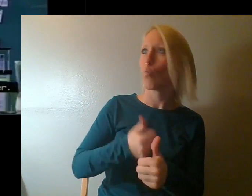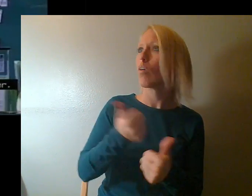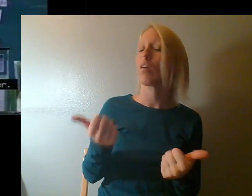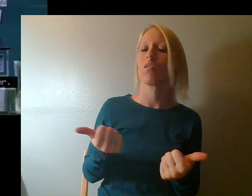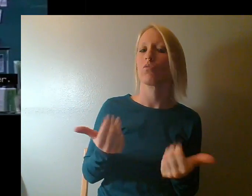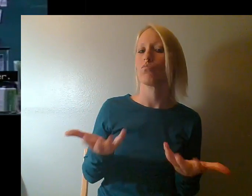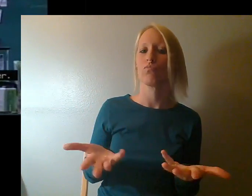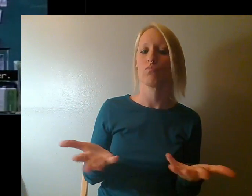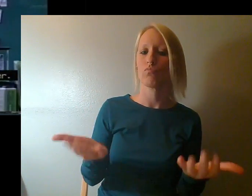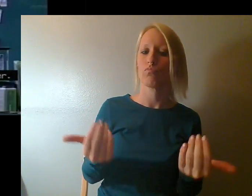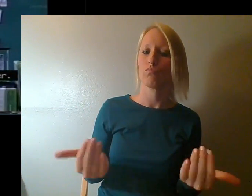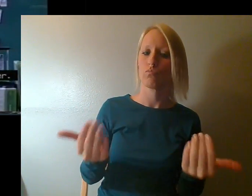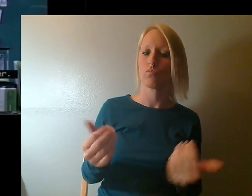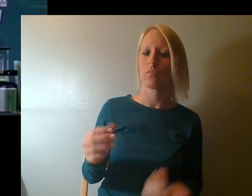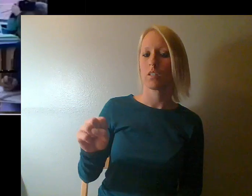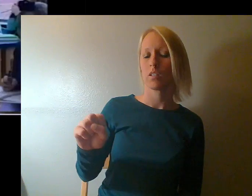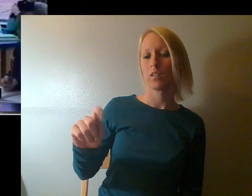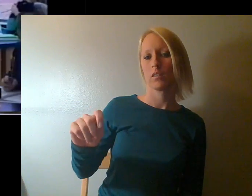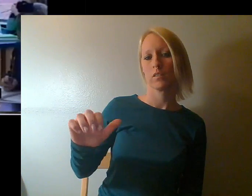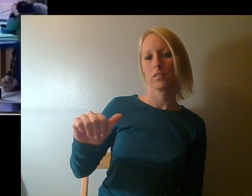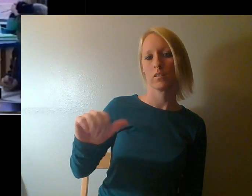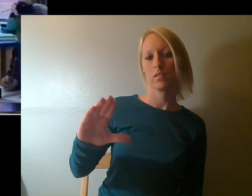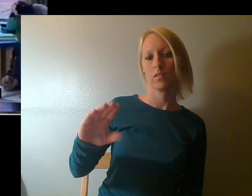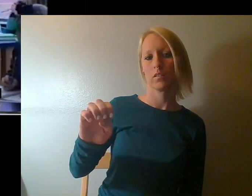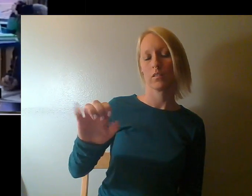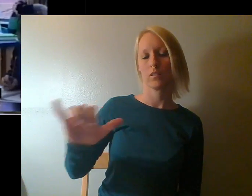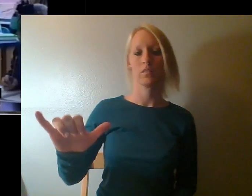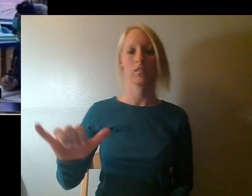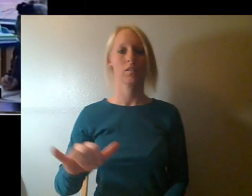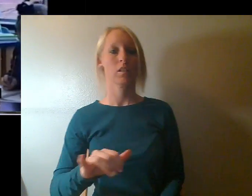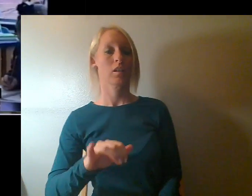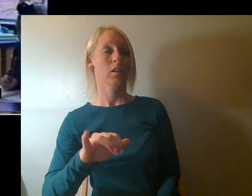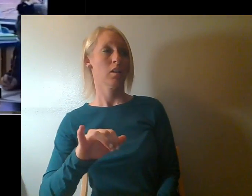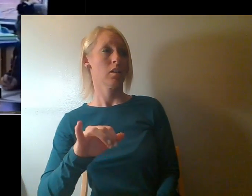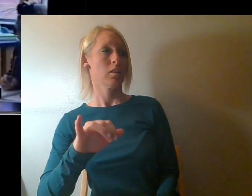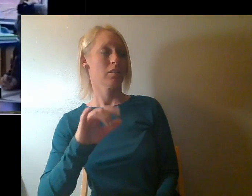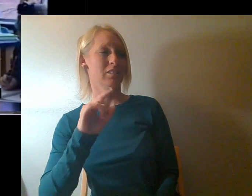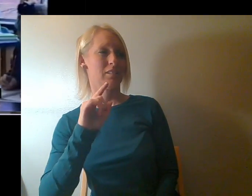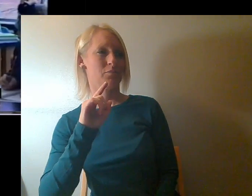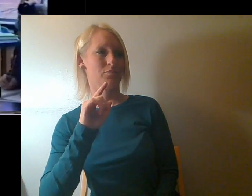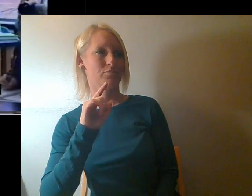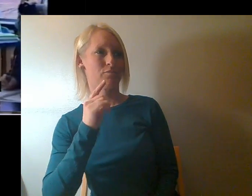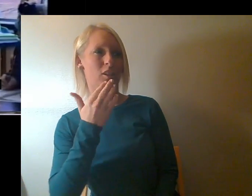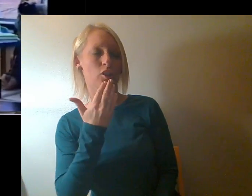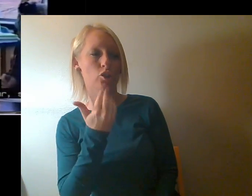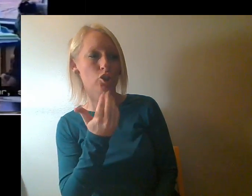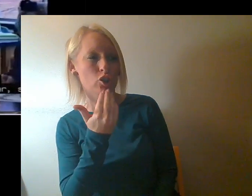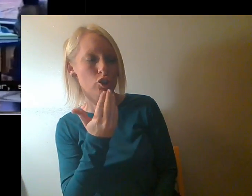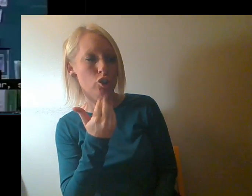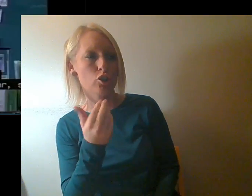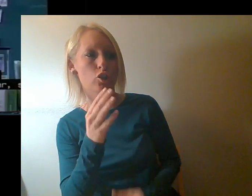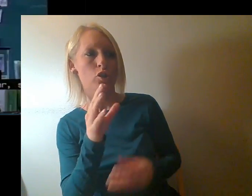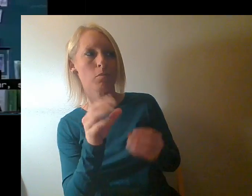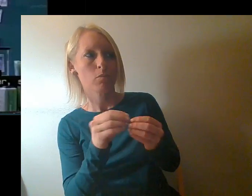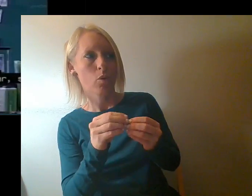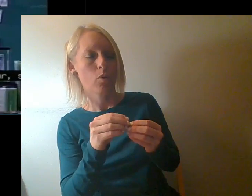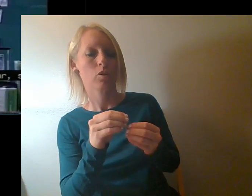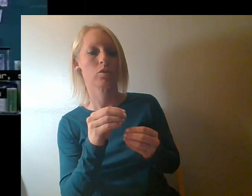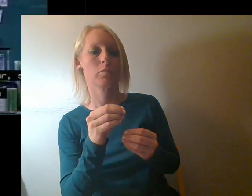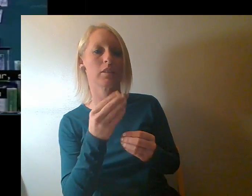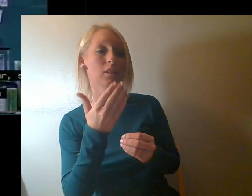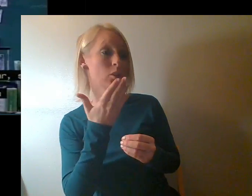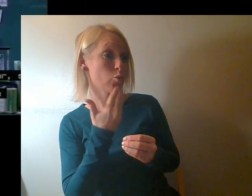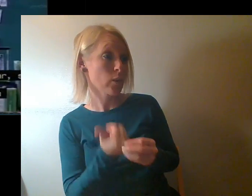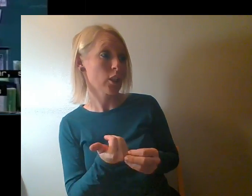Stacy? It'd be like, it would be like sweeter because of the sugar. Okay, there'd be more sugar, so it'd be sweeter. Okay, does anybody